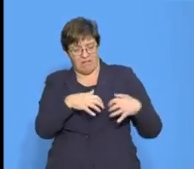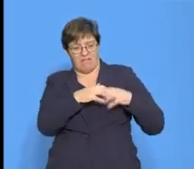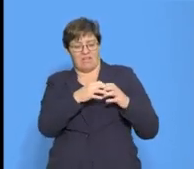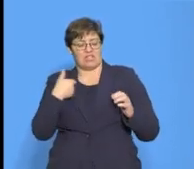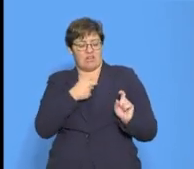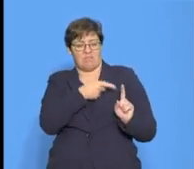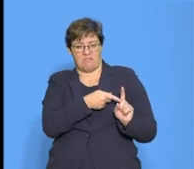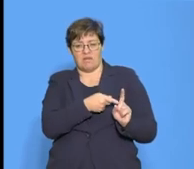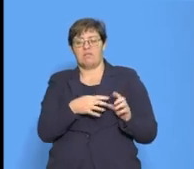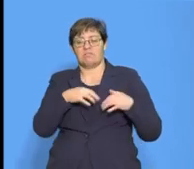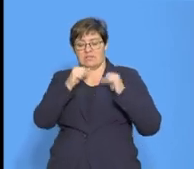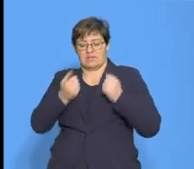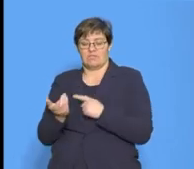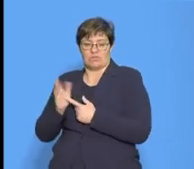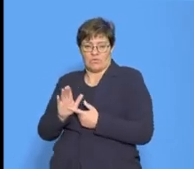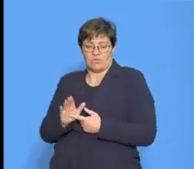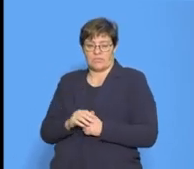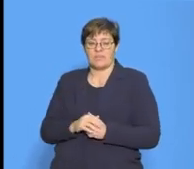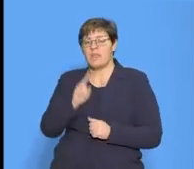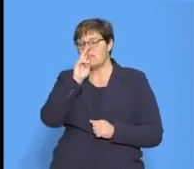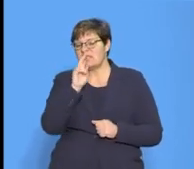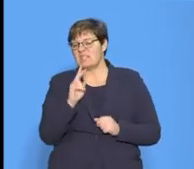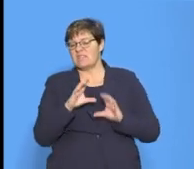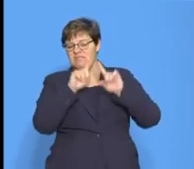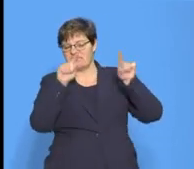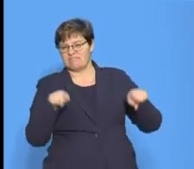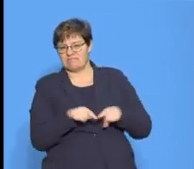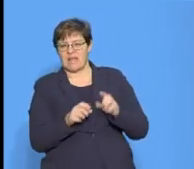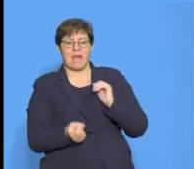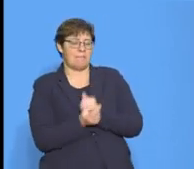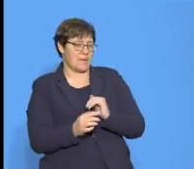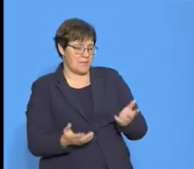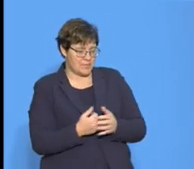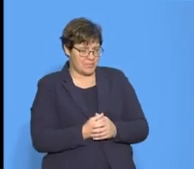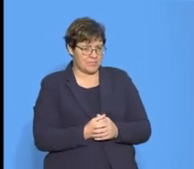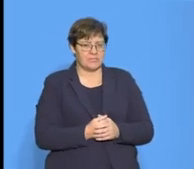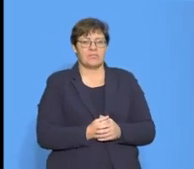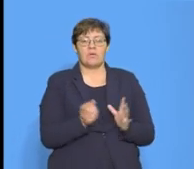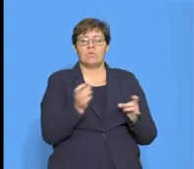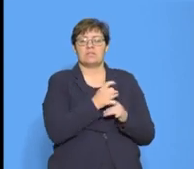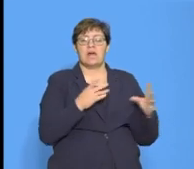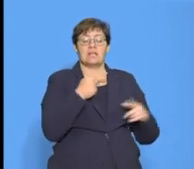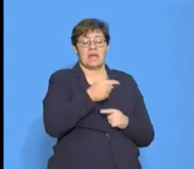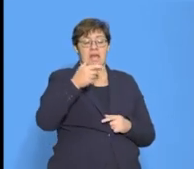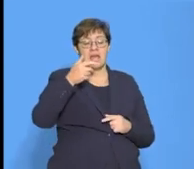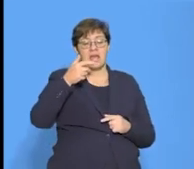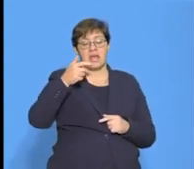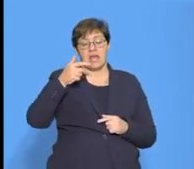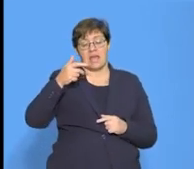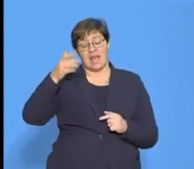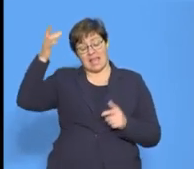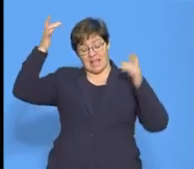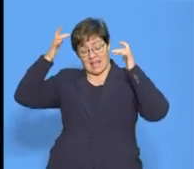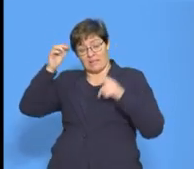system. And we can see on the next slide, we'll see this classification. Okay, so here we start off with the